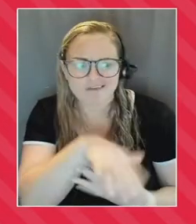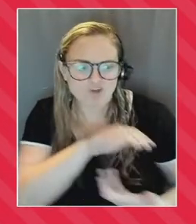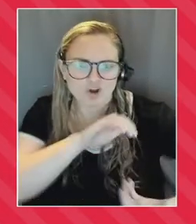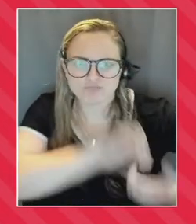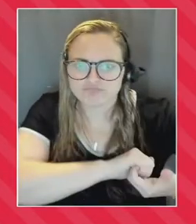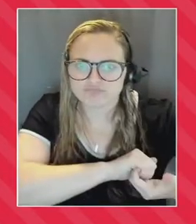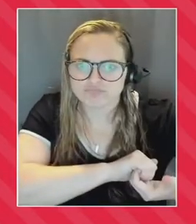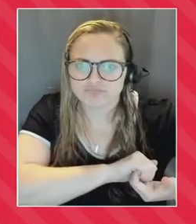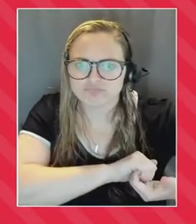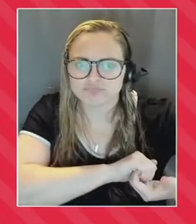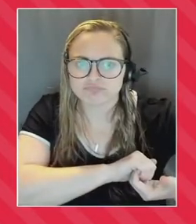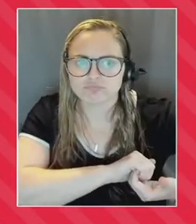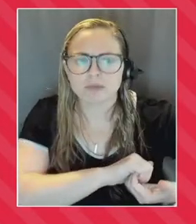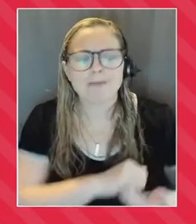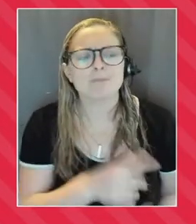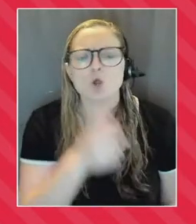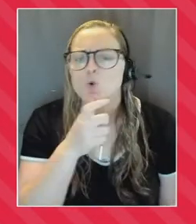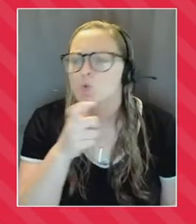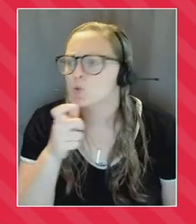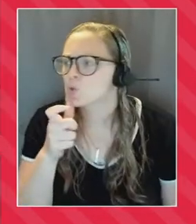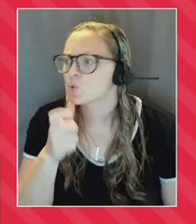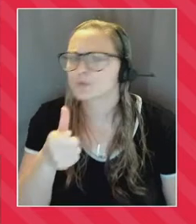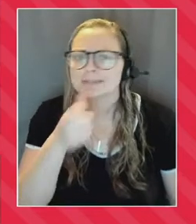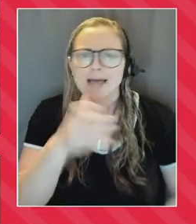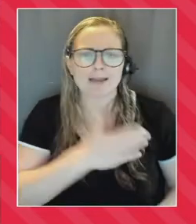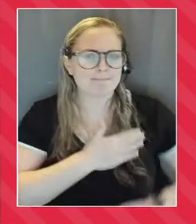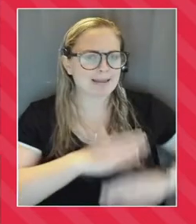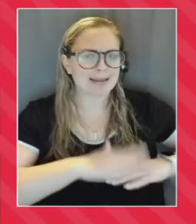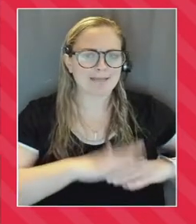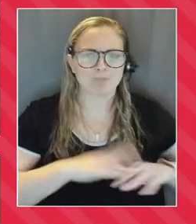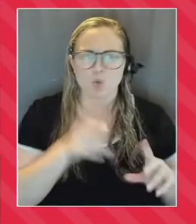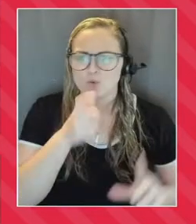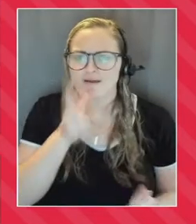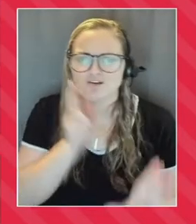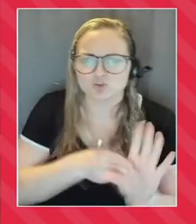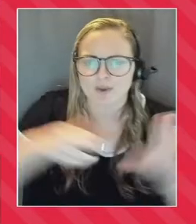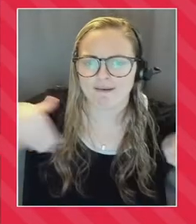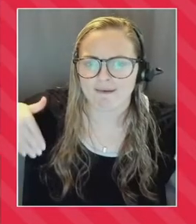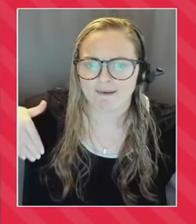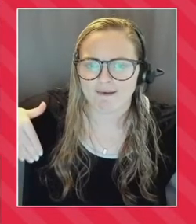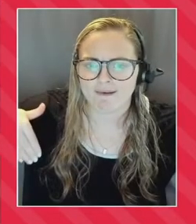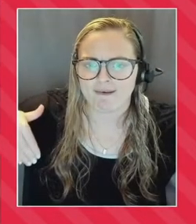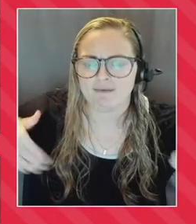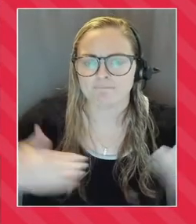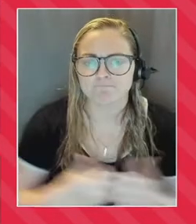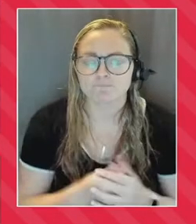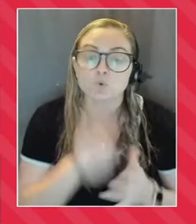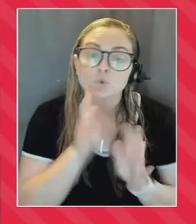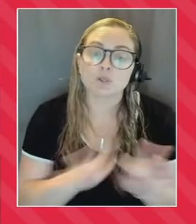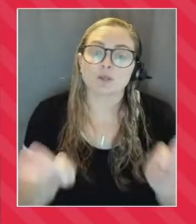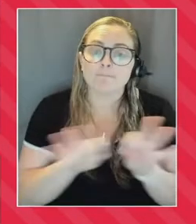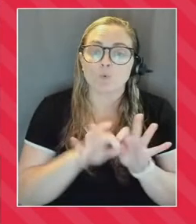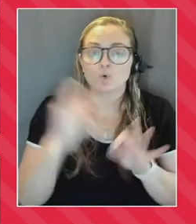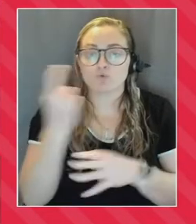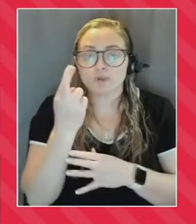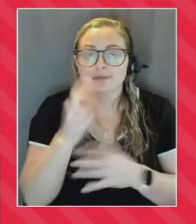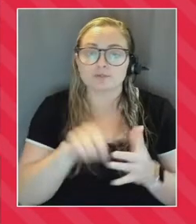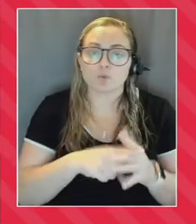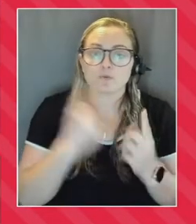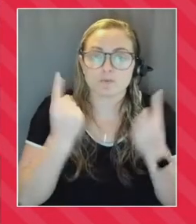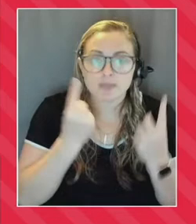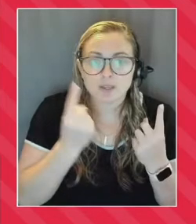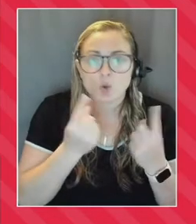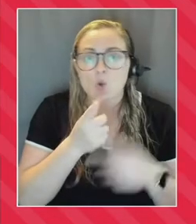look around, I'm like, who's not at the table? And so it's important that you realize and start to think about